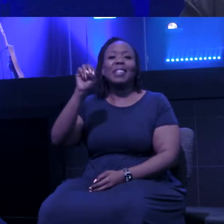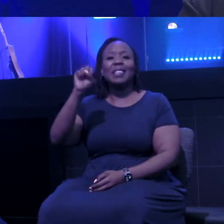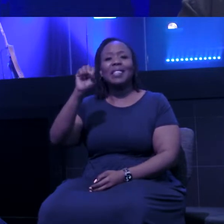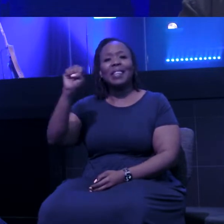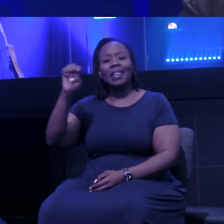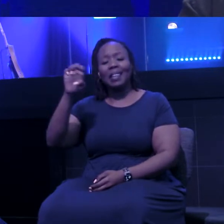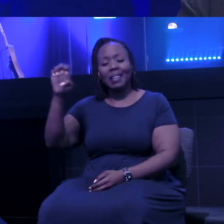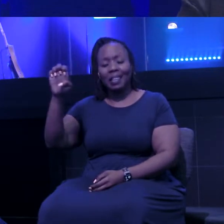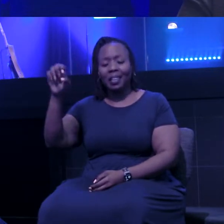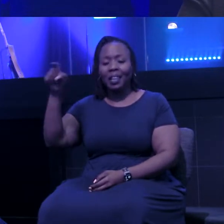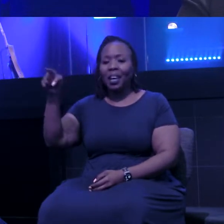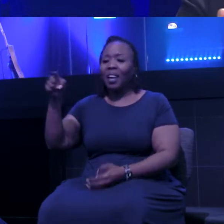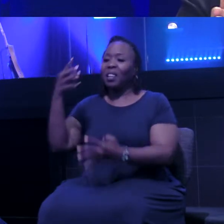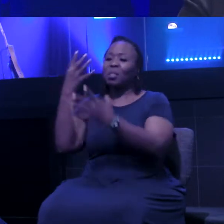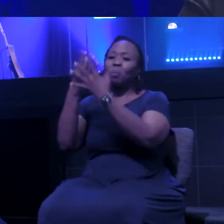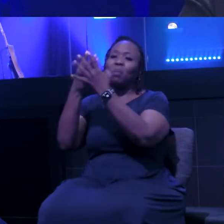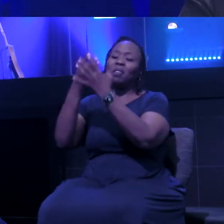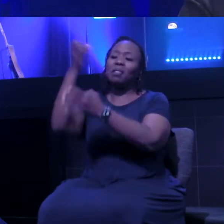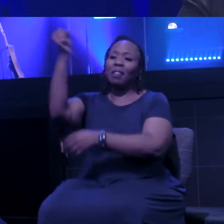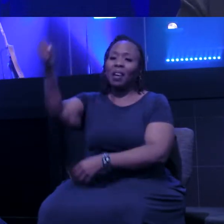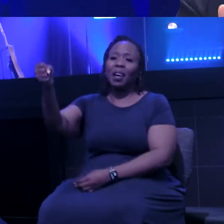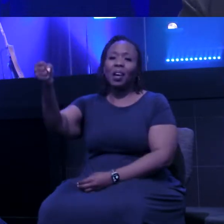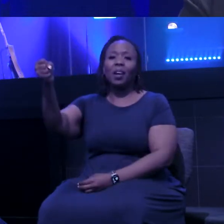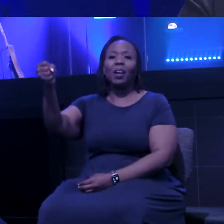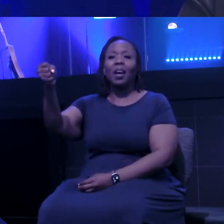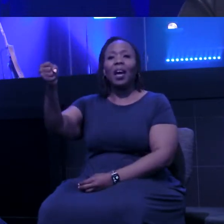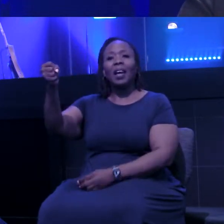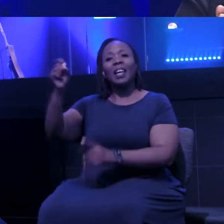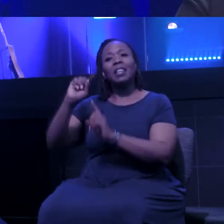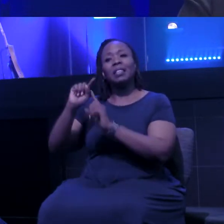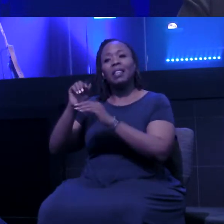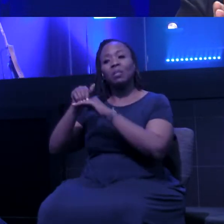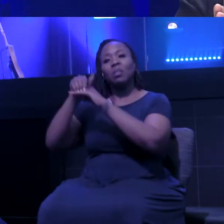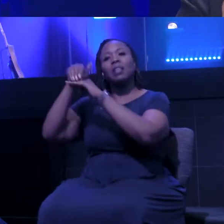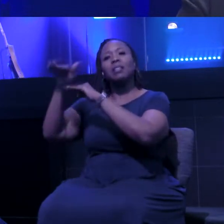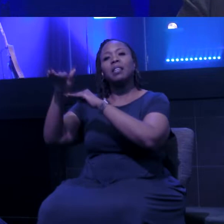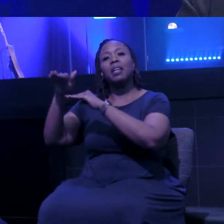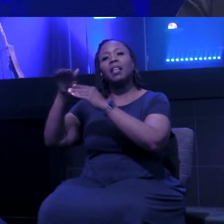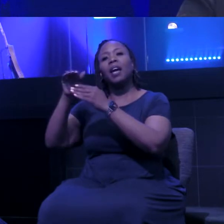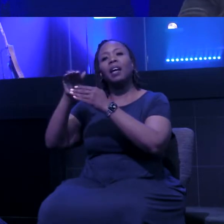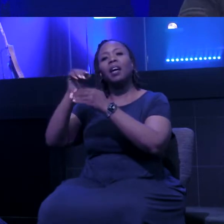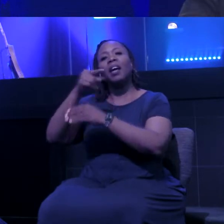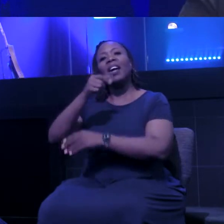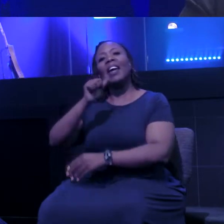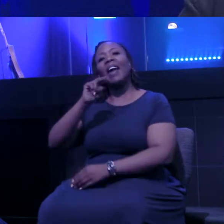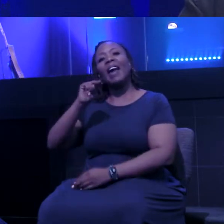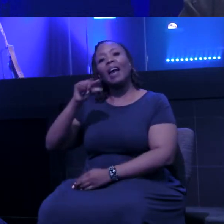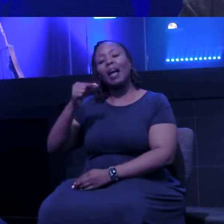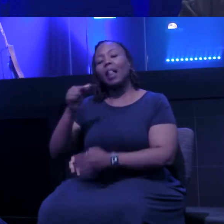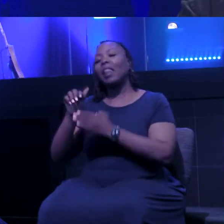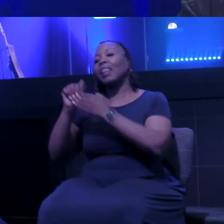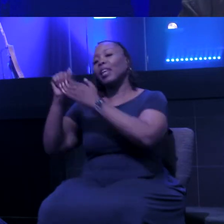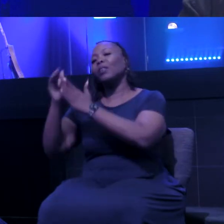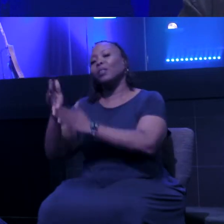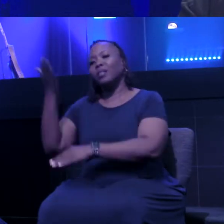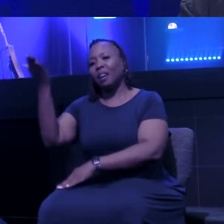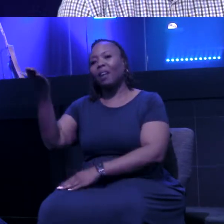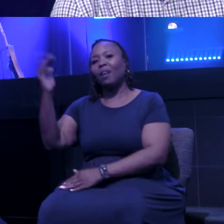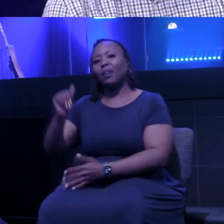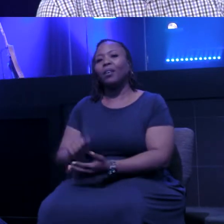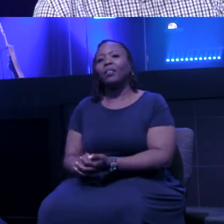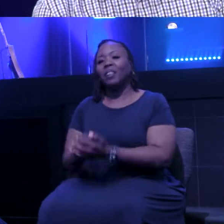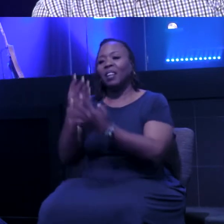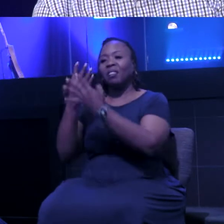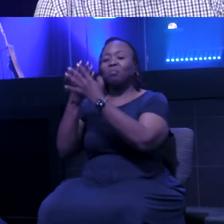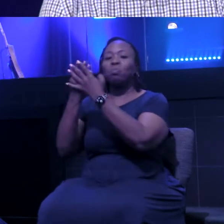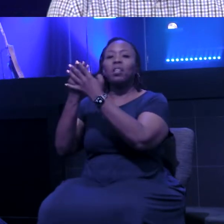there, because they had a rule where they send gang leaders no less than 600 miles from the nearest border of your state. So